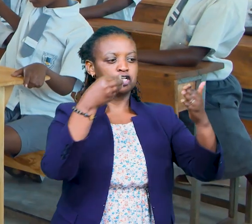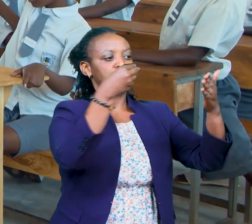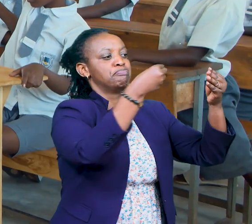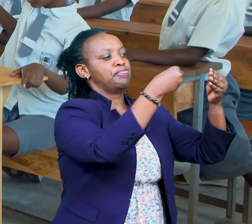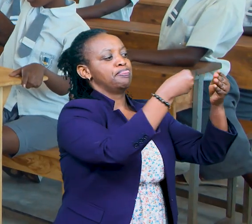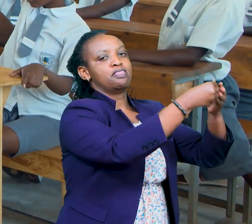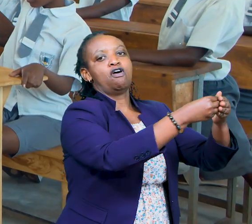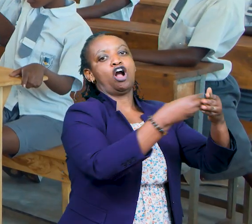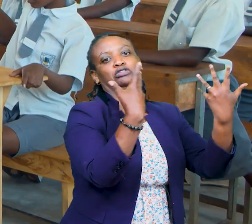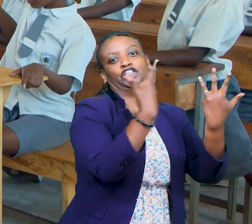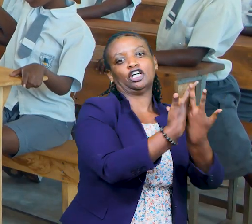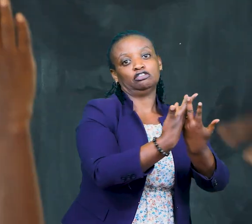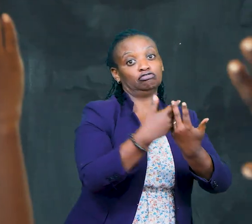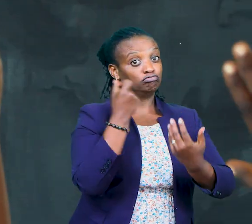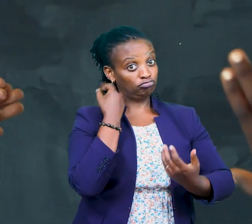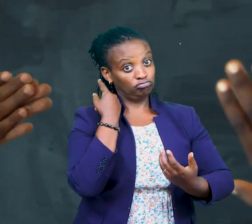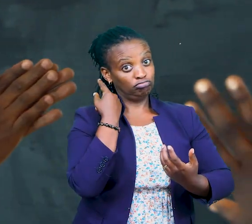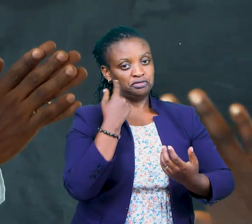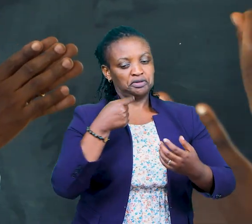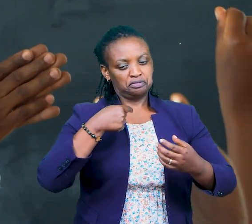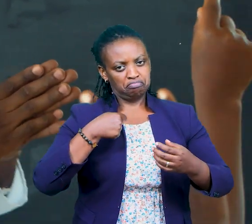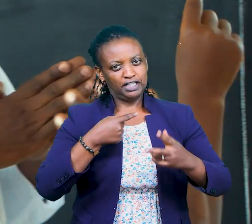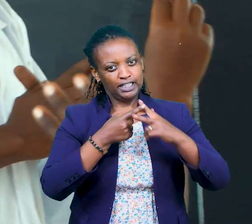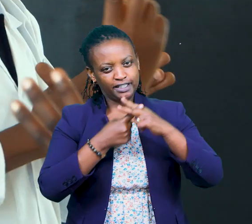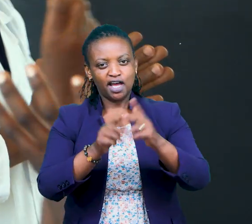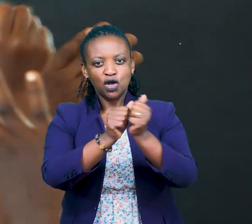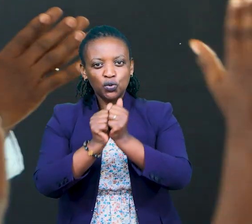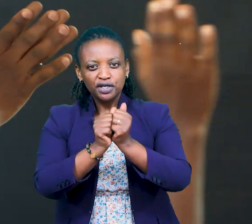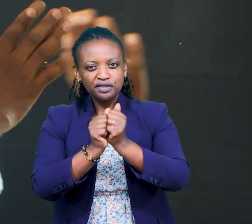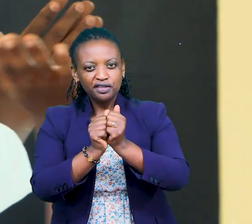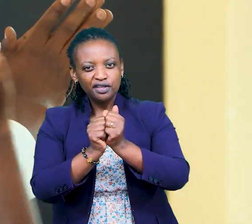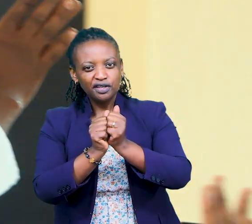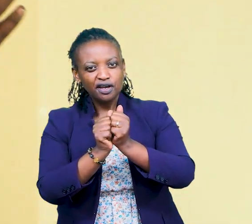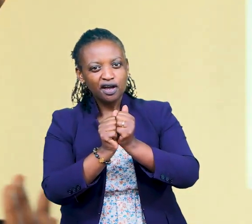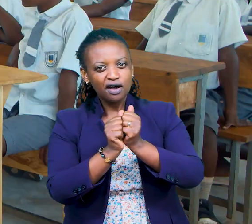it where it belongs. I will begin with the